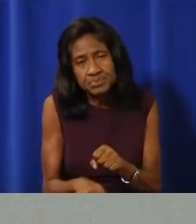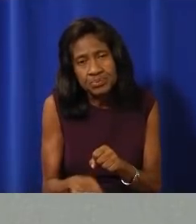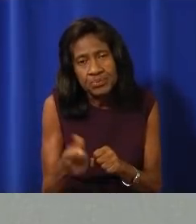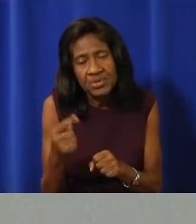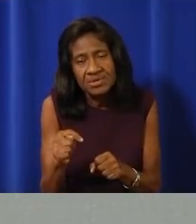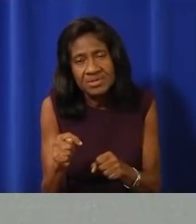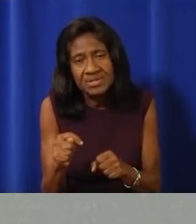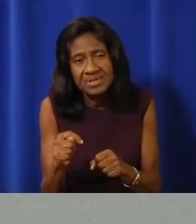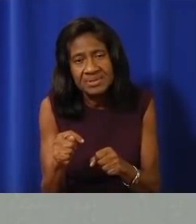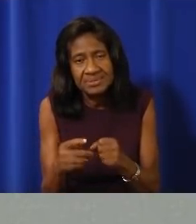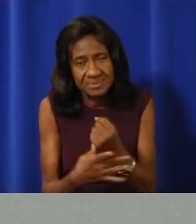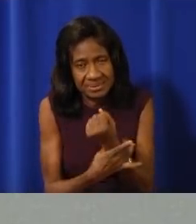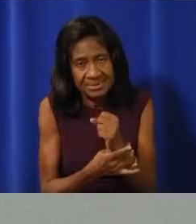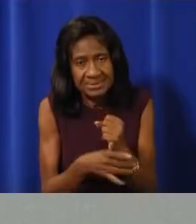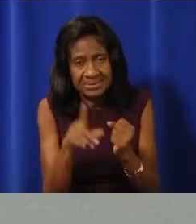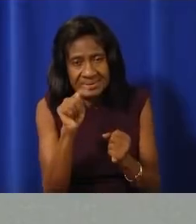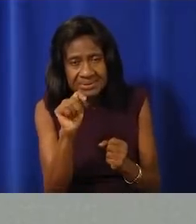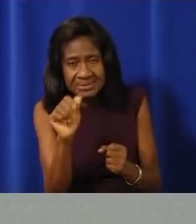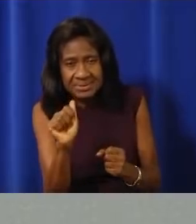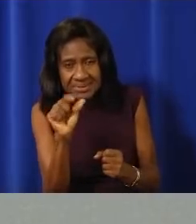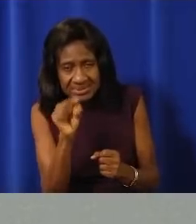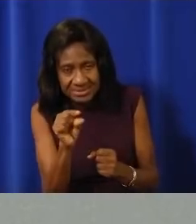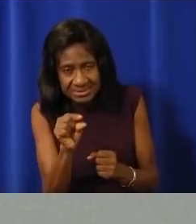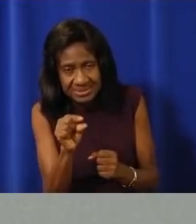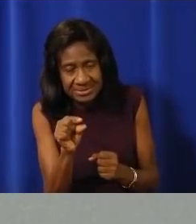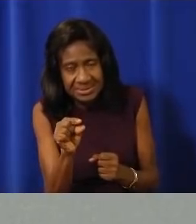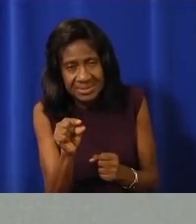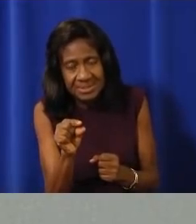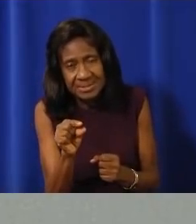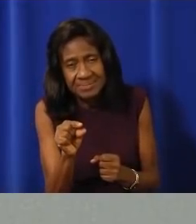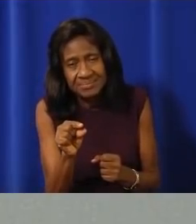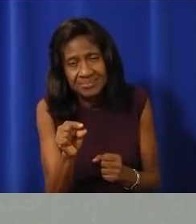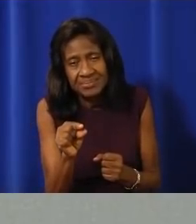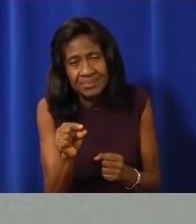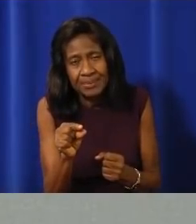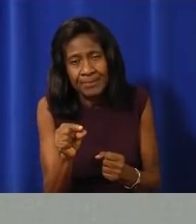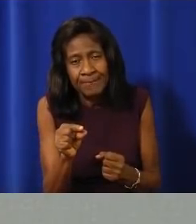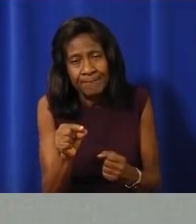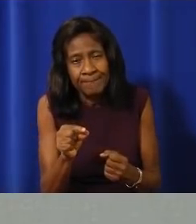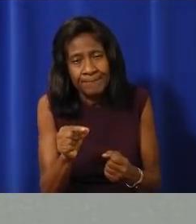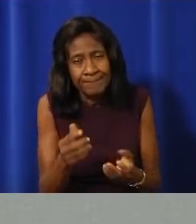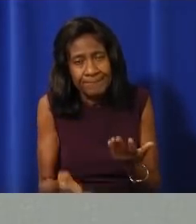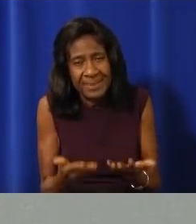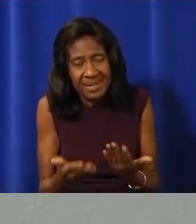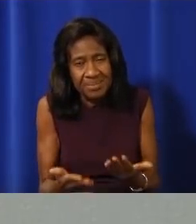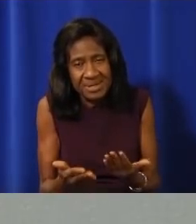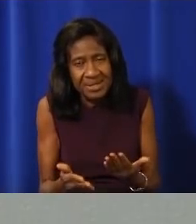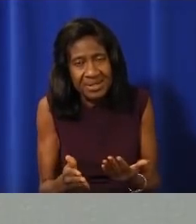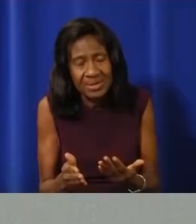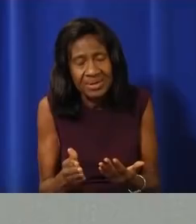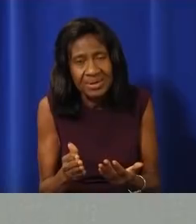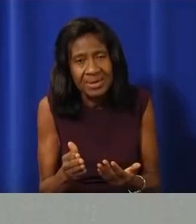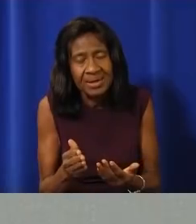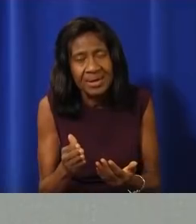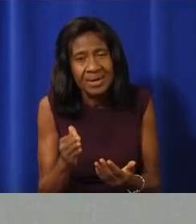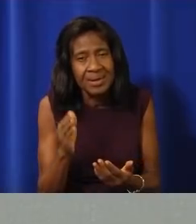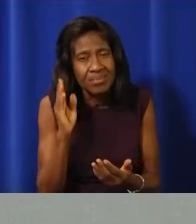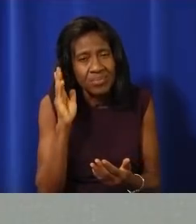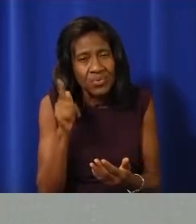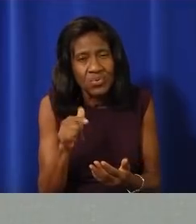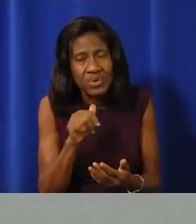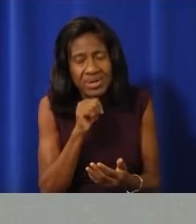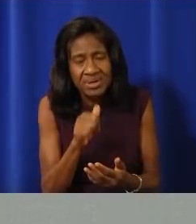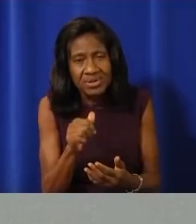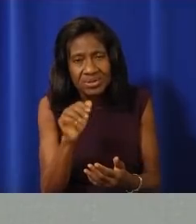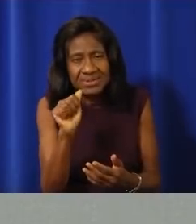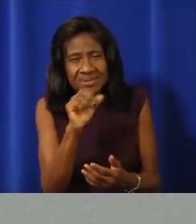geotags, re-implementing the geotags may not have that much of an effect in relation to that scenario. But the